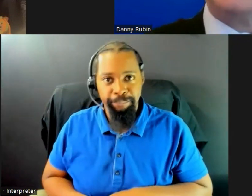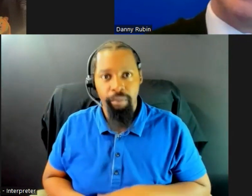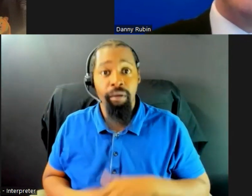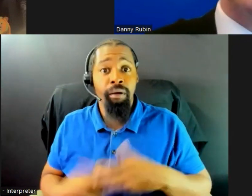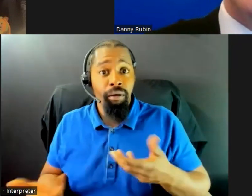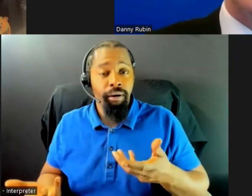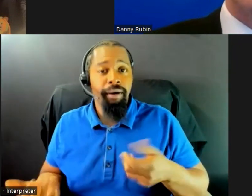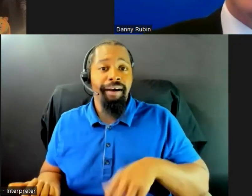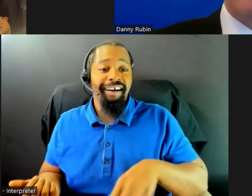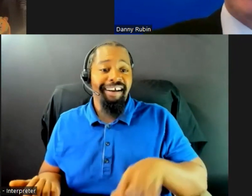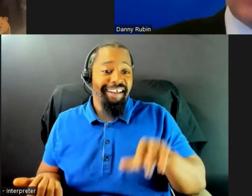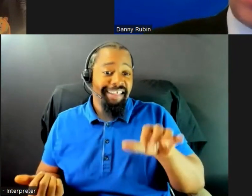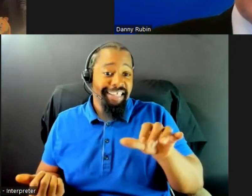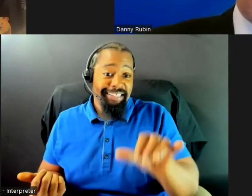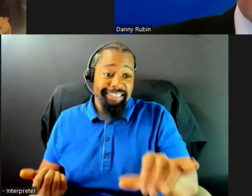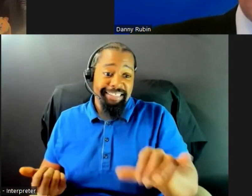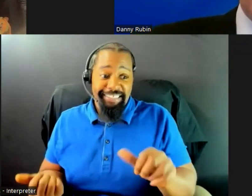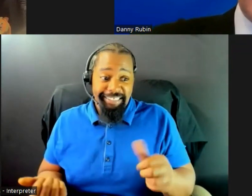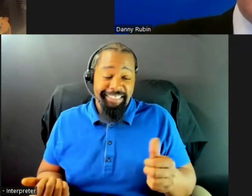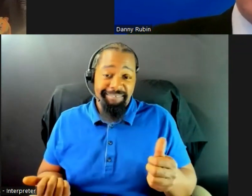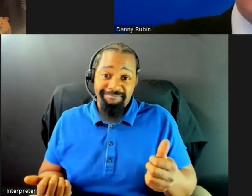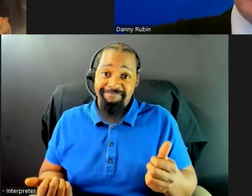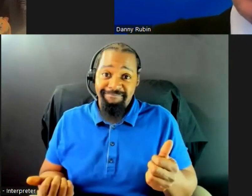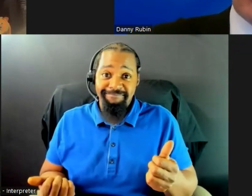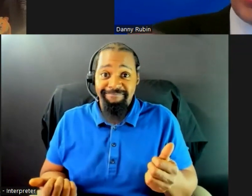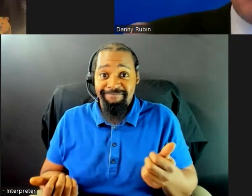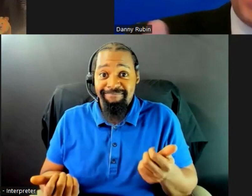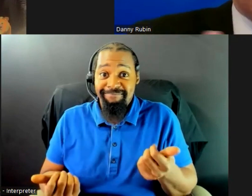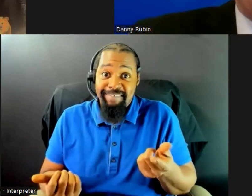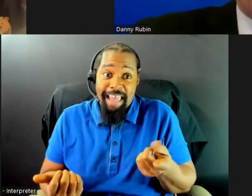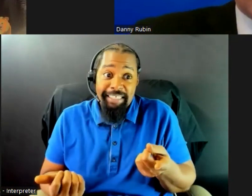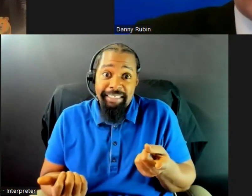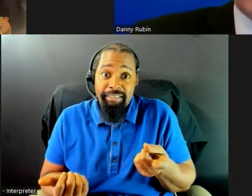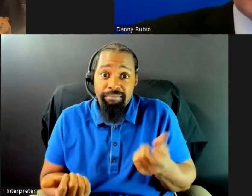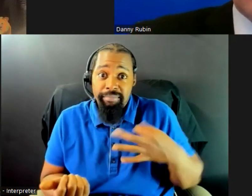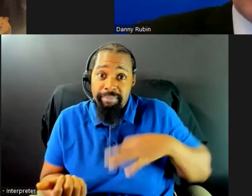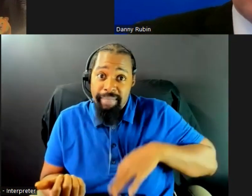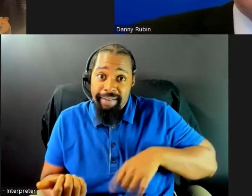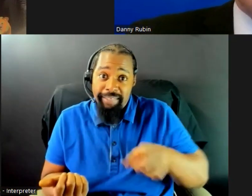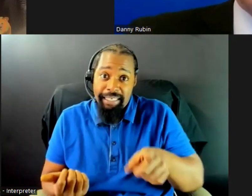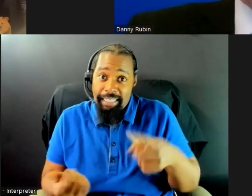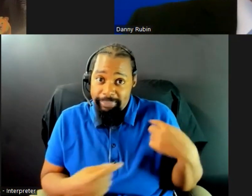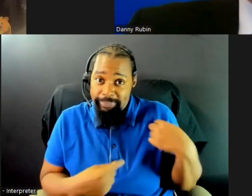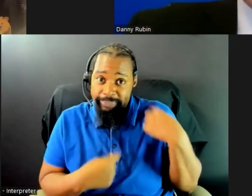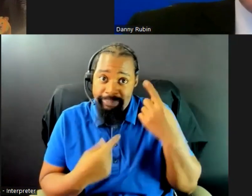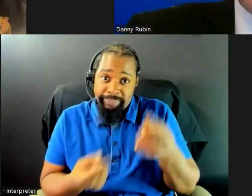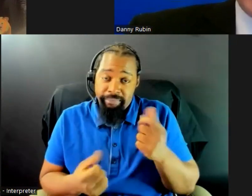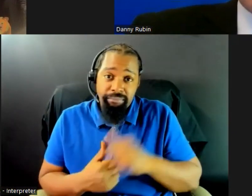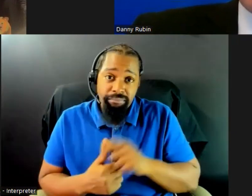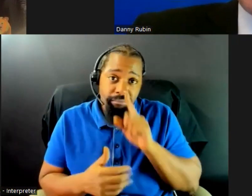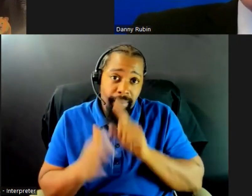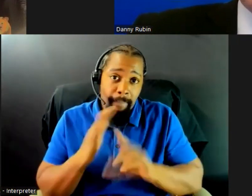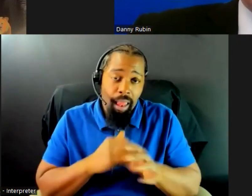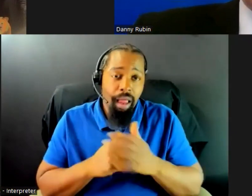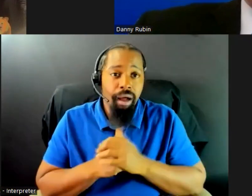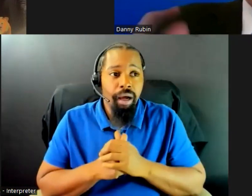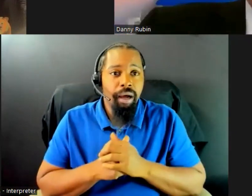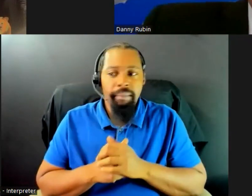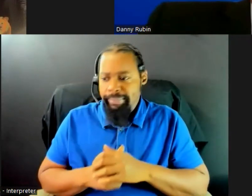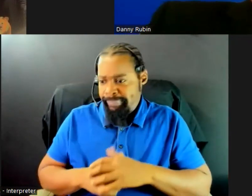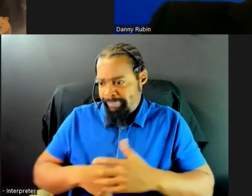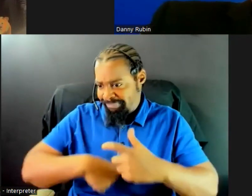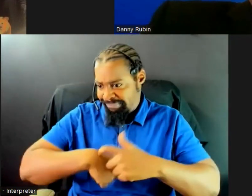We're at 1:10 Eastern. I want to wrap up with a few announcements, and we'll come back to you, Sharon, in just a moment for your final thoughts.